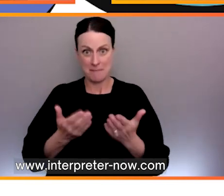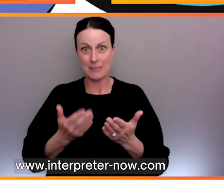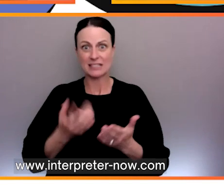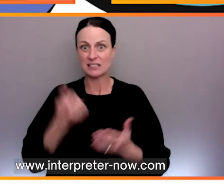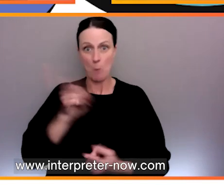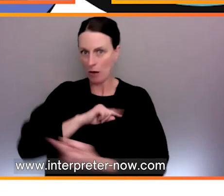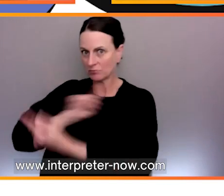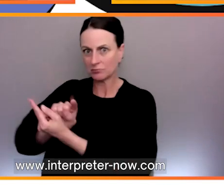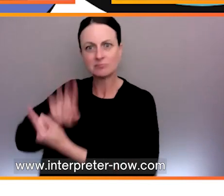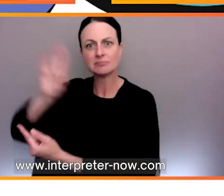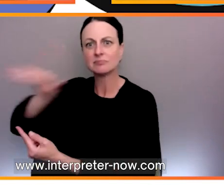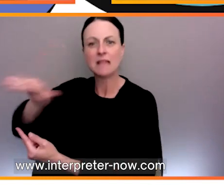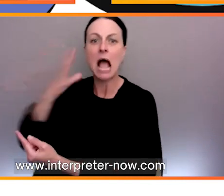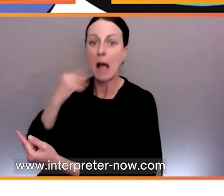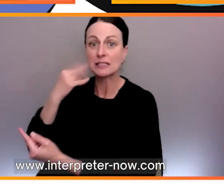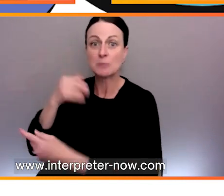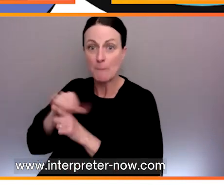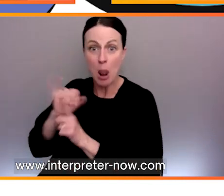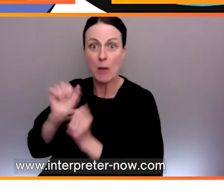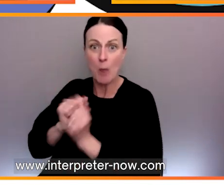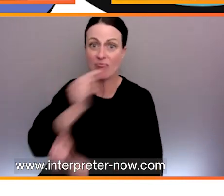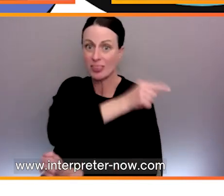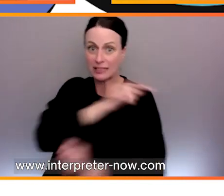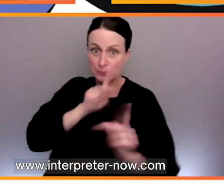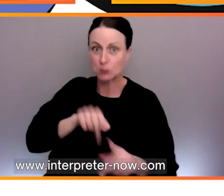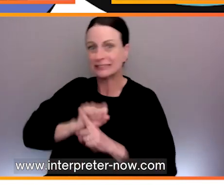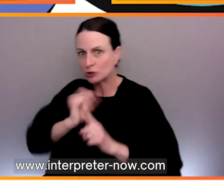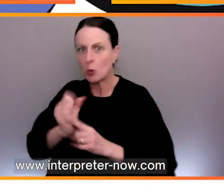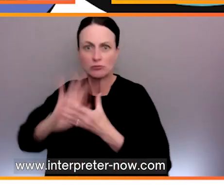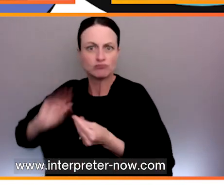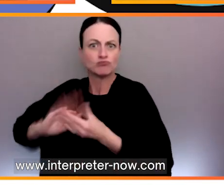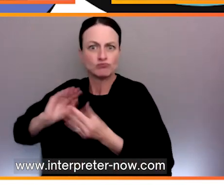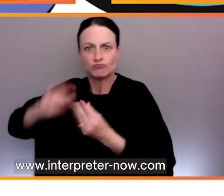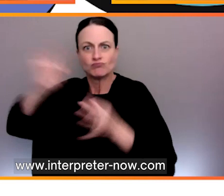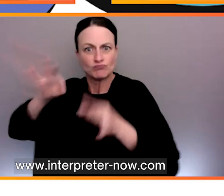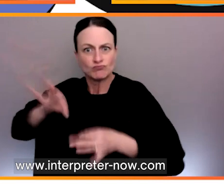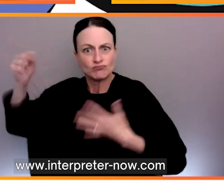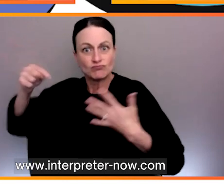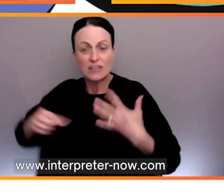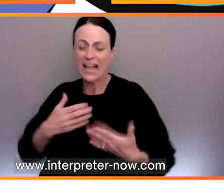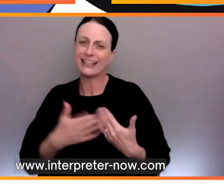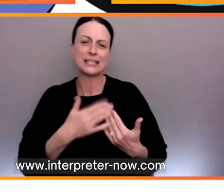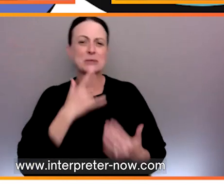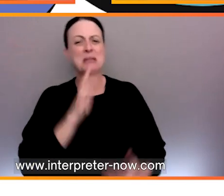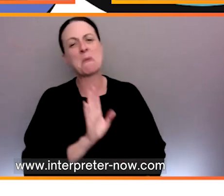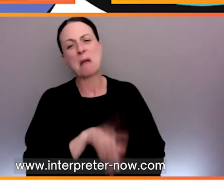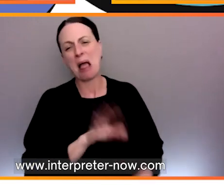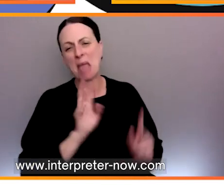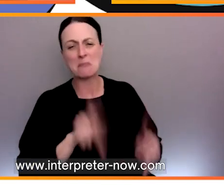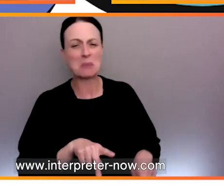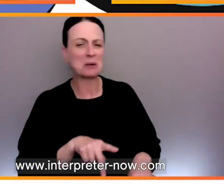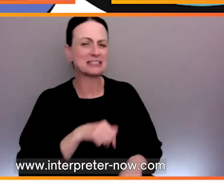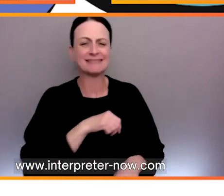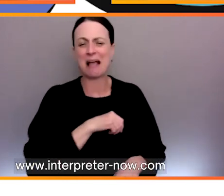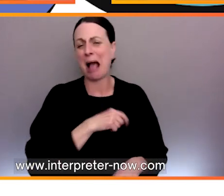this situation, it can be really easy to say, well, that person I'm not seeing that person is not doing